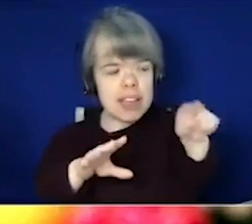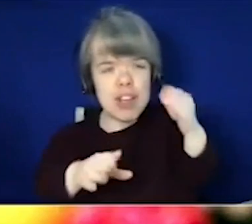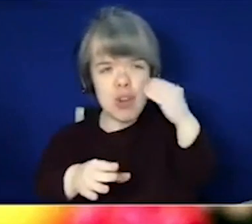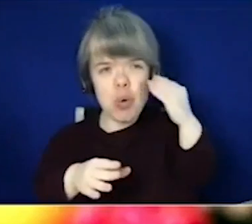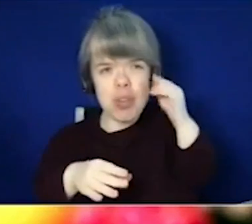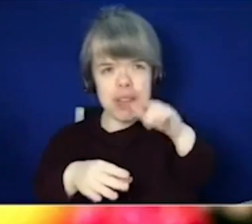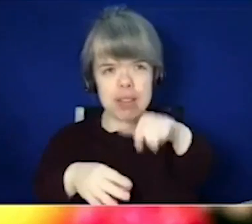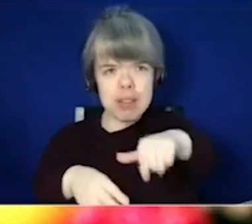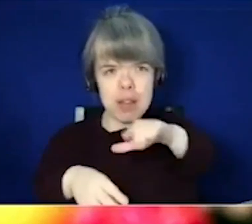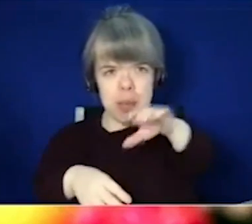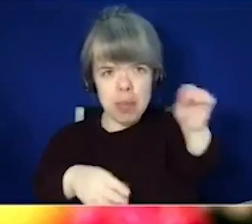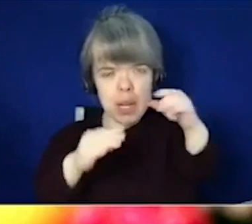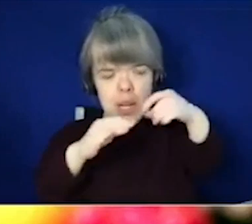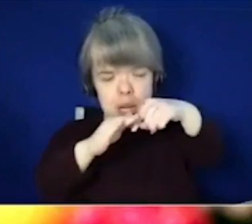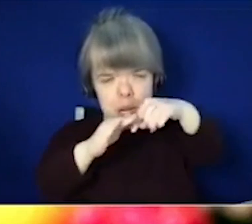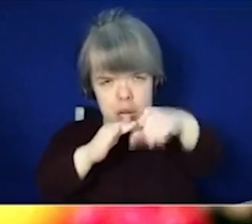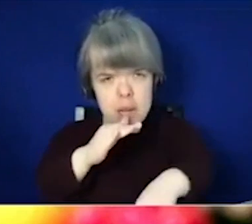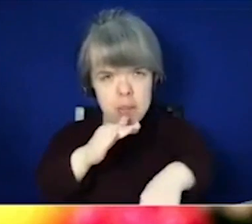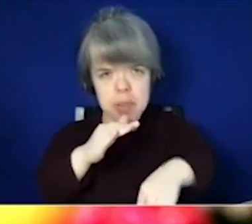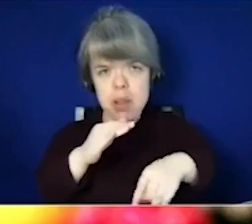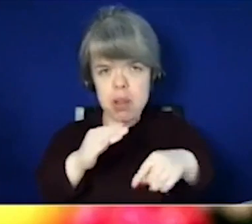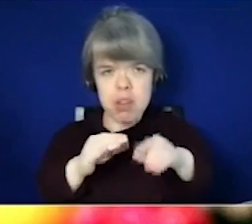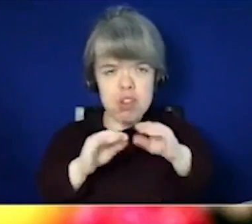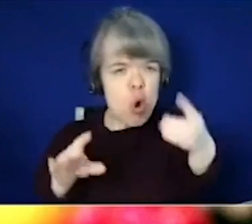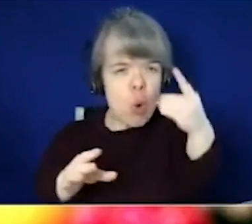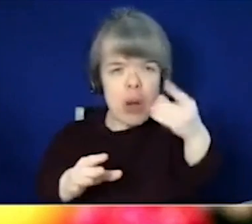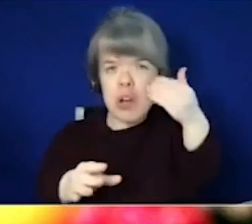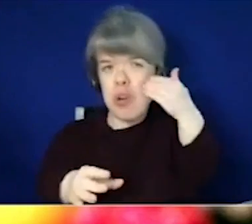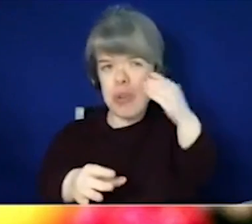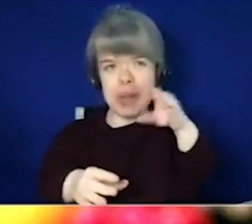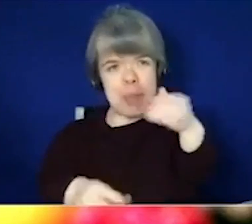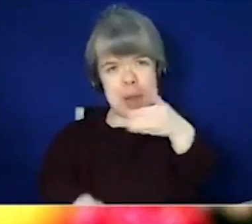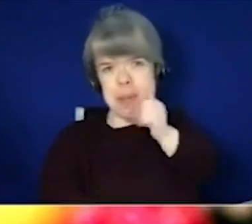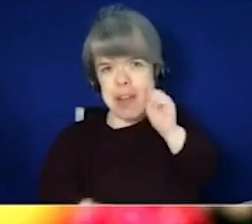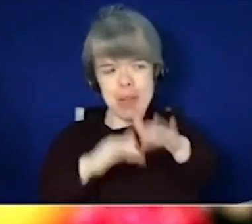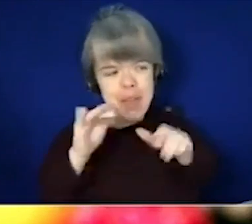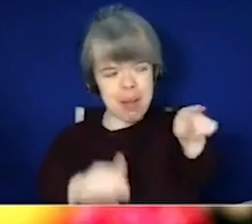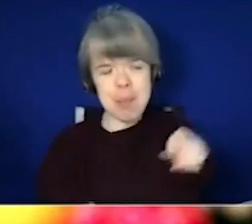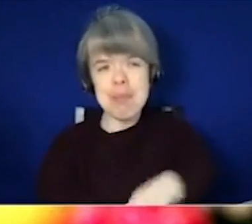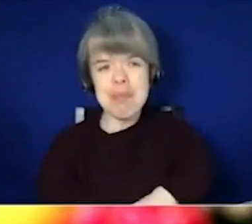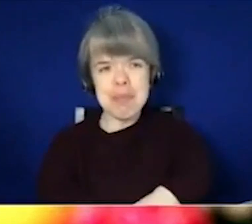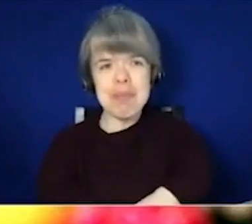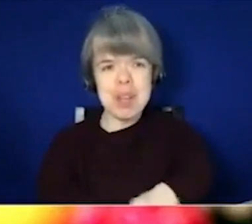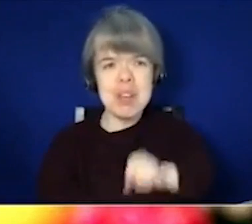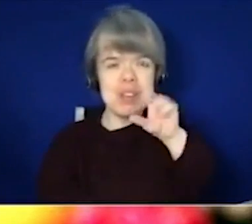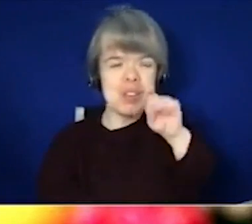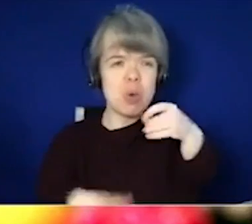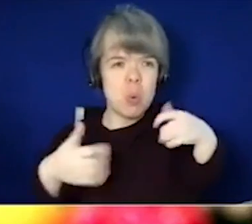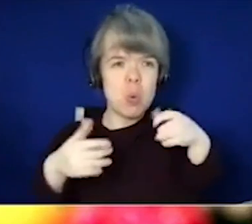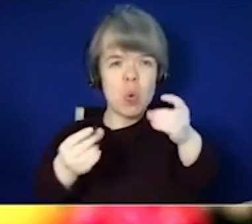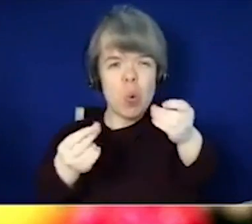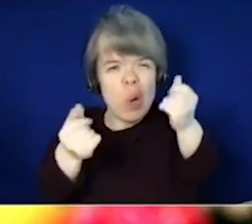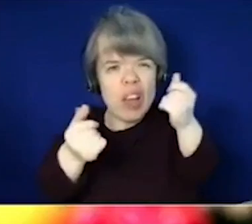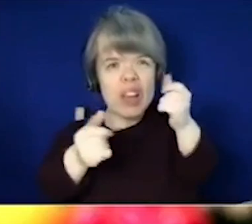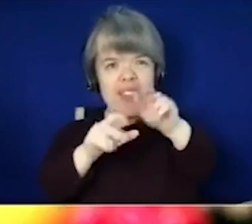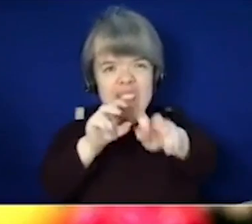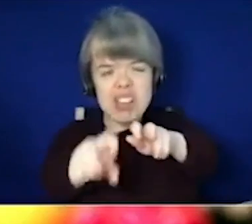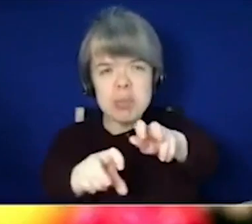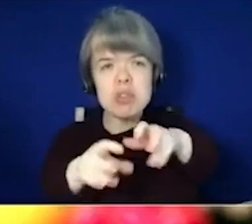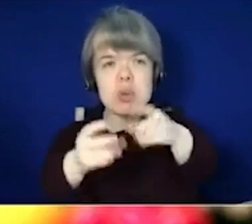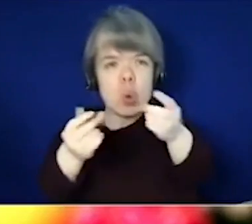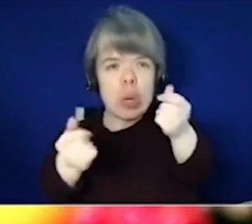way, we're happy to share them. What I would say, though, is that collective bargaining is, as May said, is a union representative